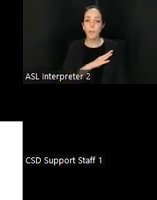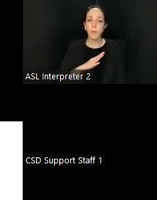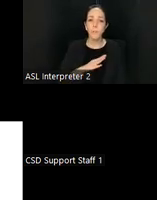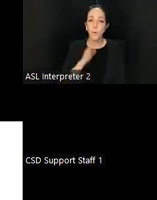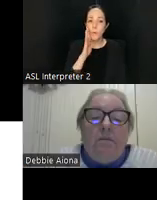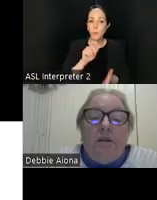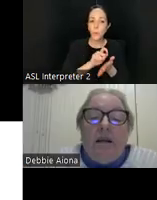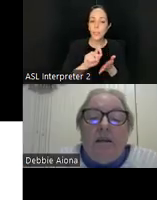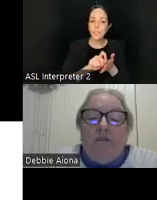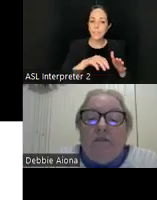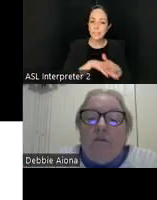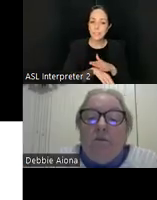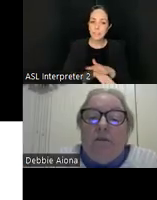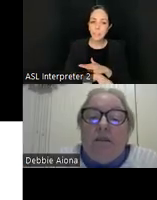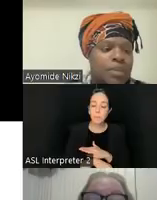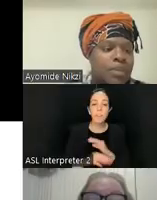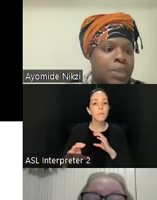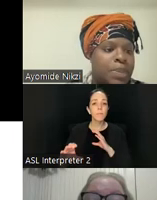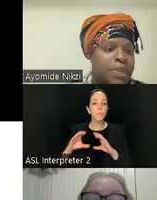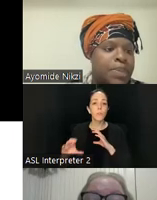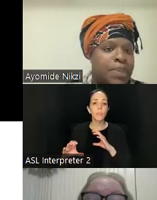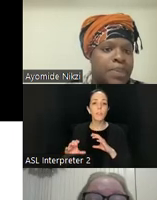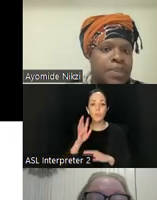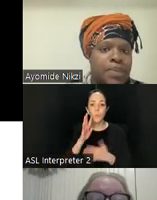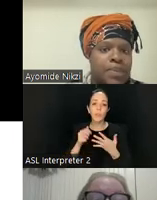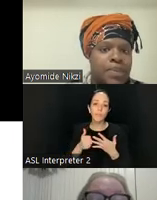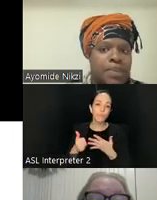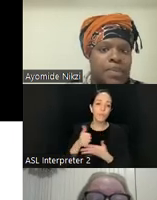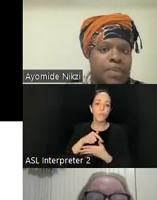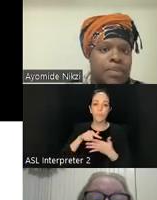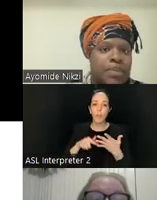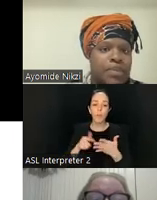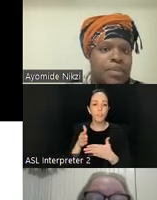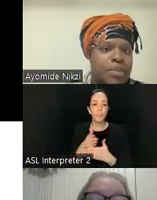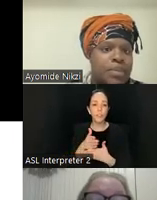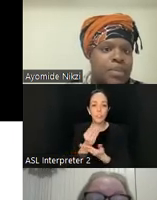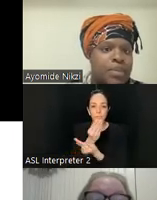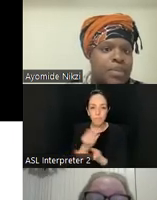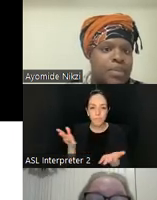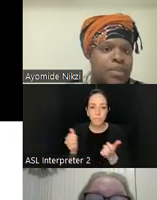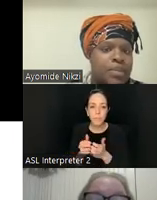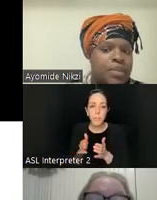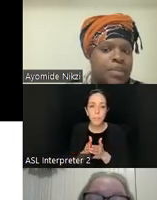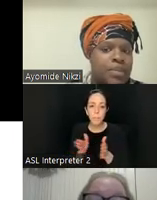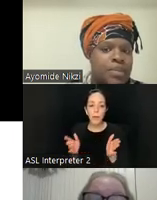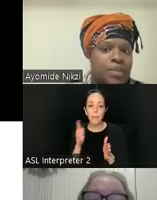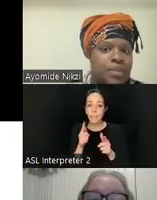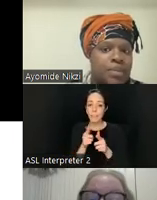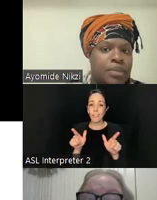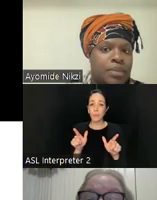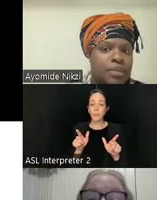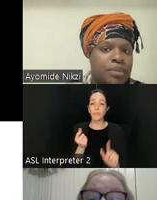accessibly. Communication shall prioritize sharing with the public in language that is as clear and simple as